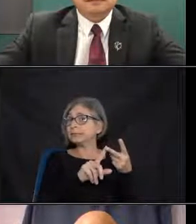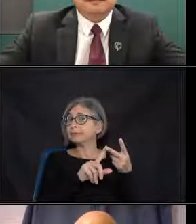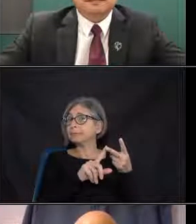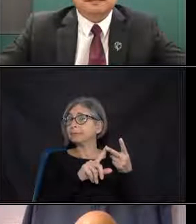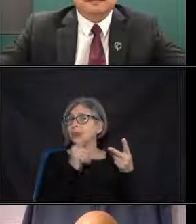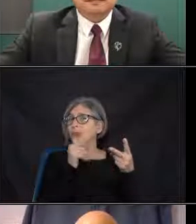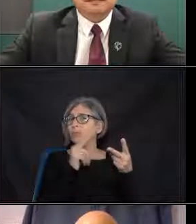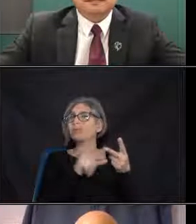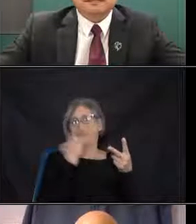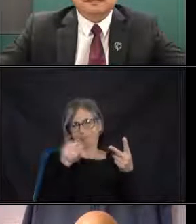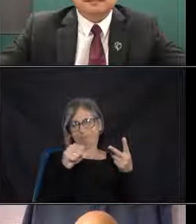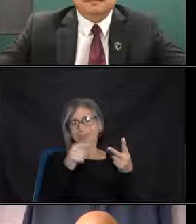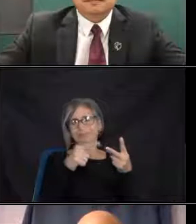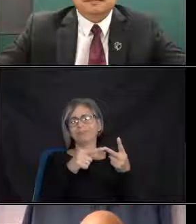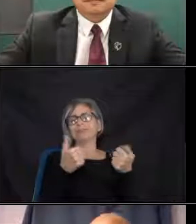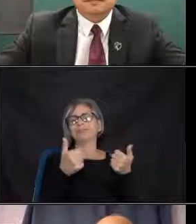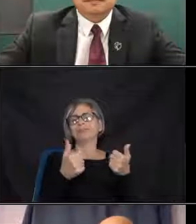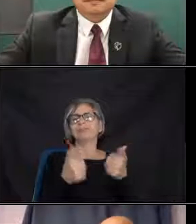Second. All right.